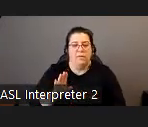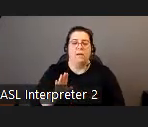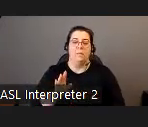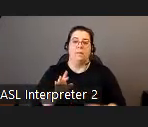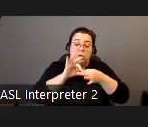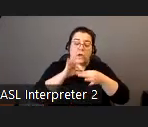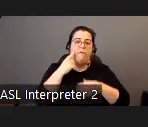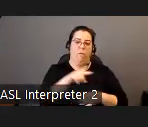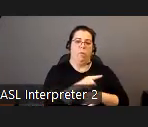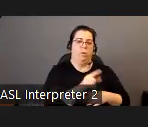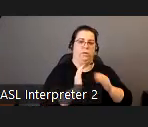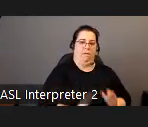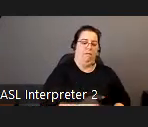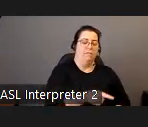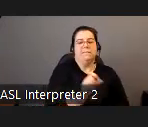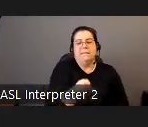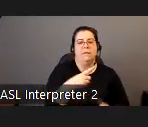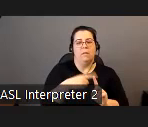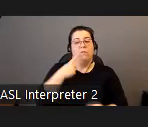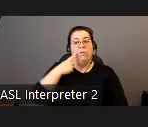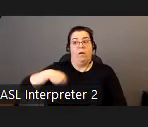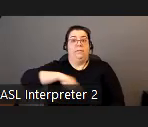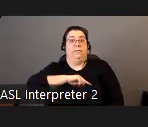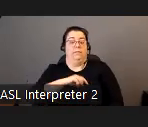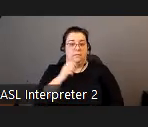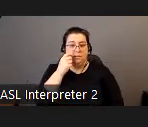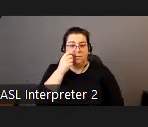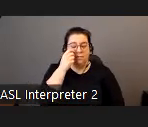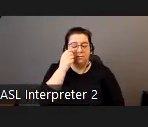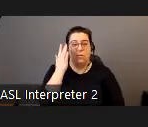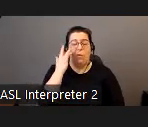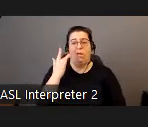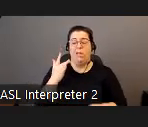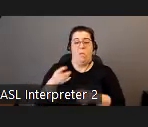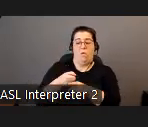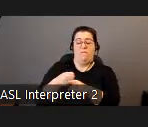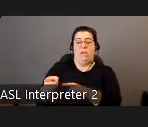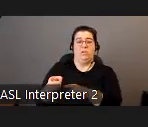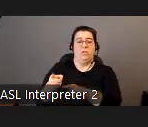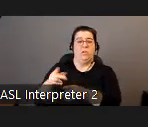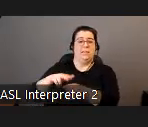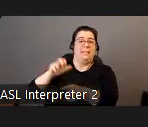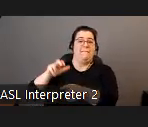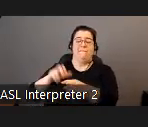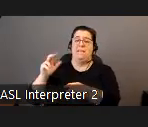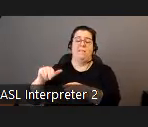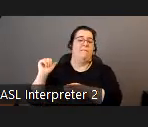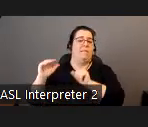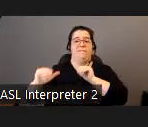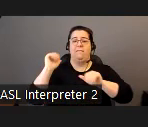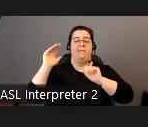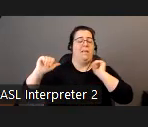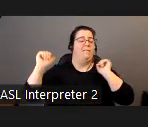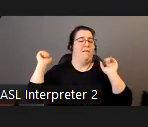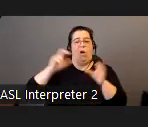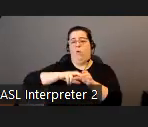for ourselves as well. You know, we're seeing people leave the sector in droves, leave the work because they're burned out. It's too much.